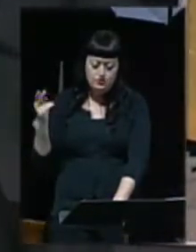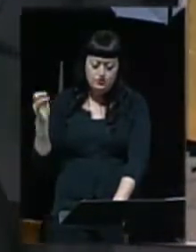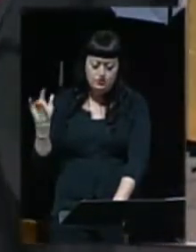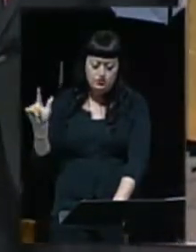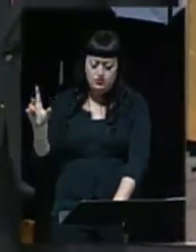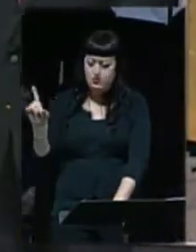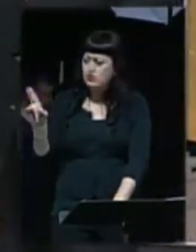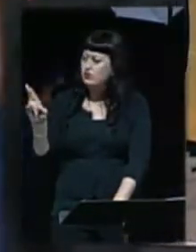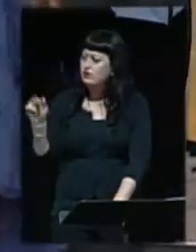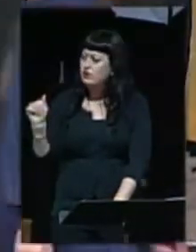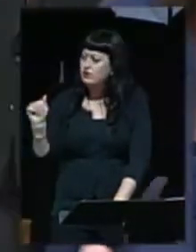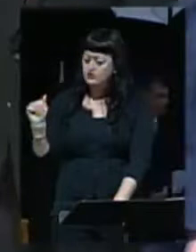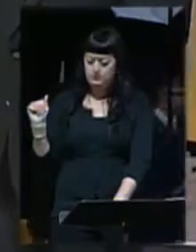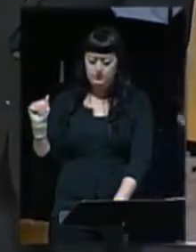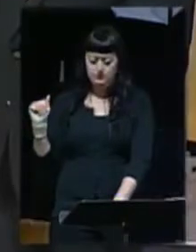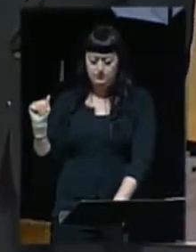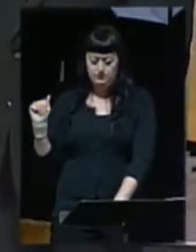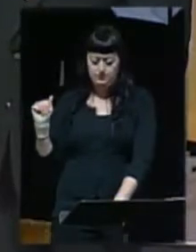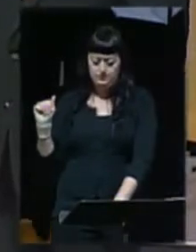Rachel Dura.